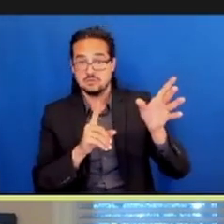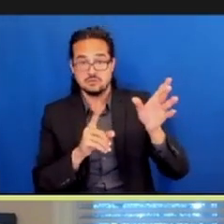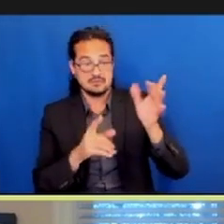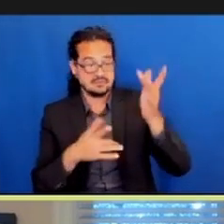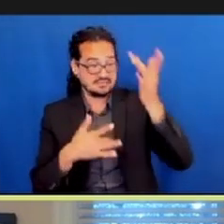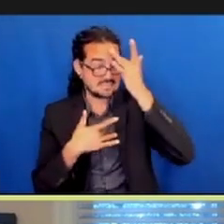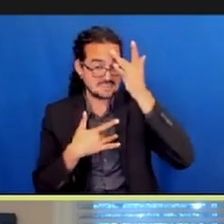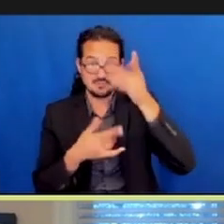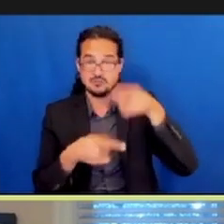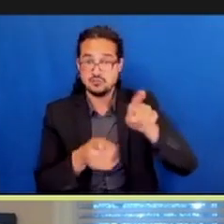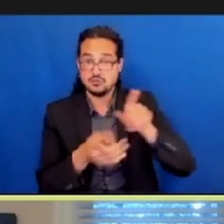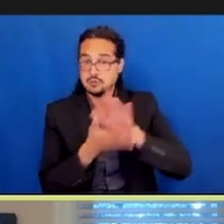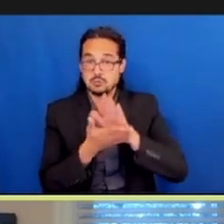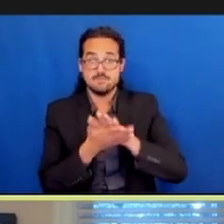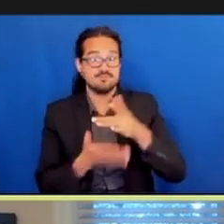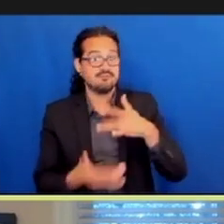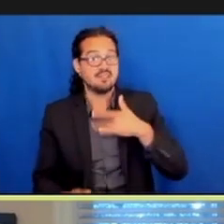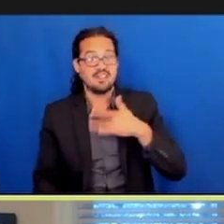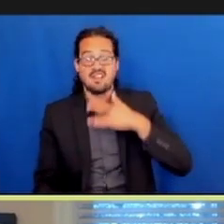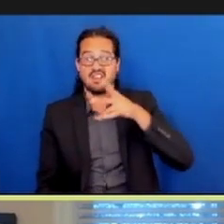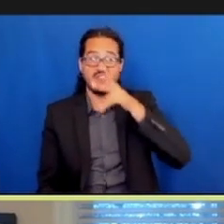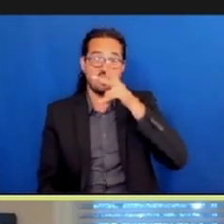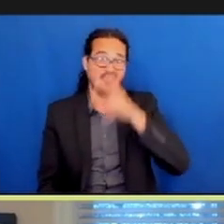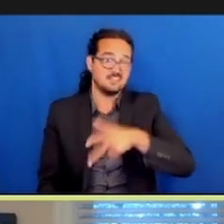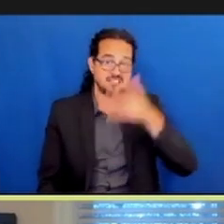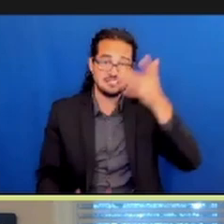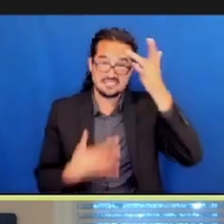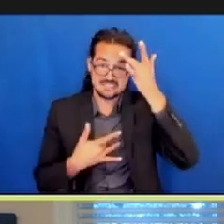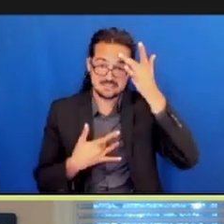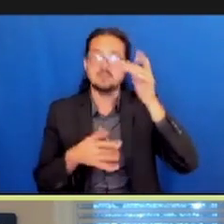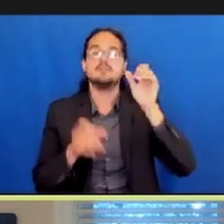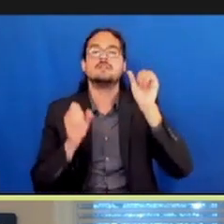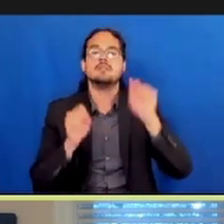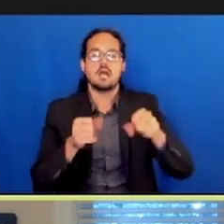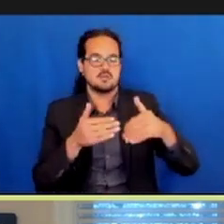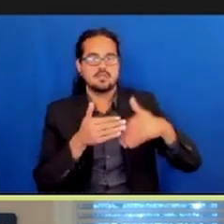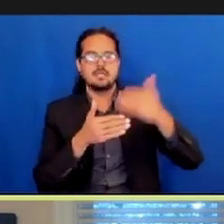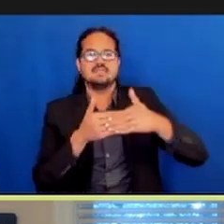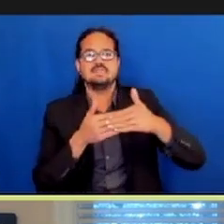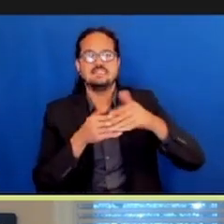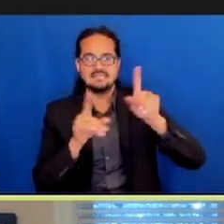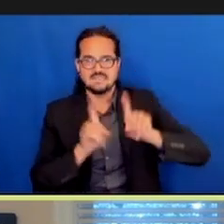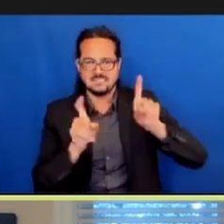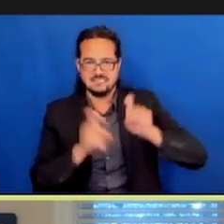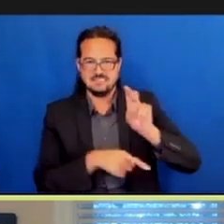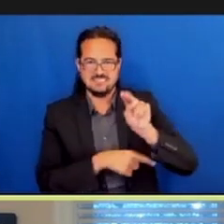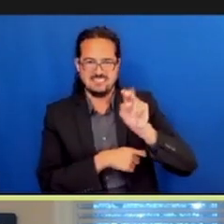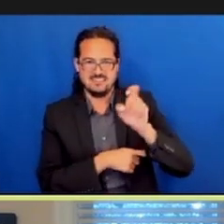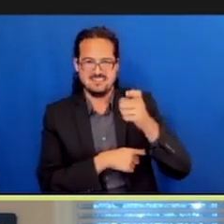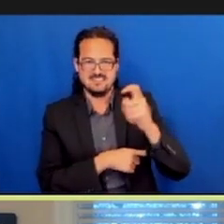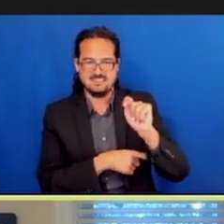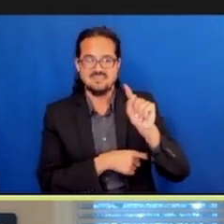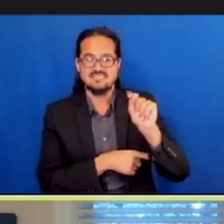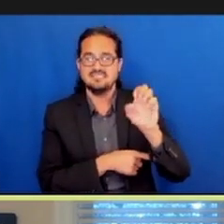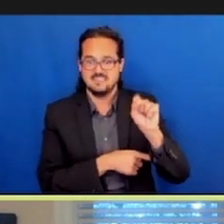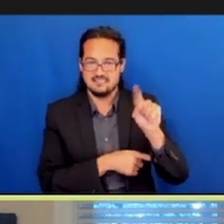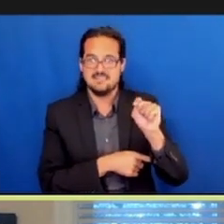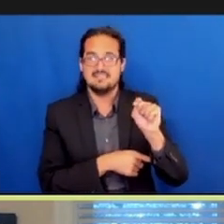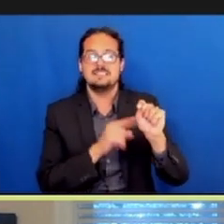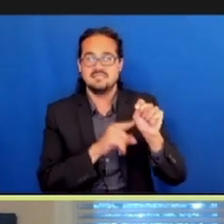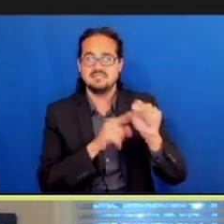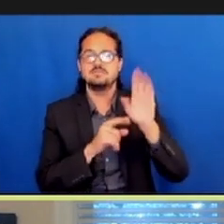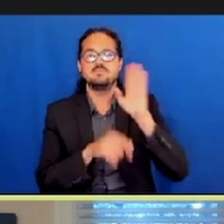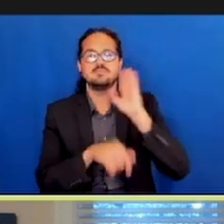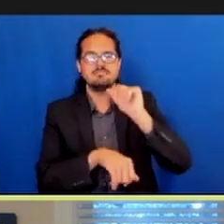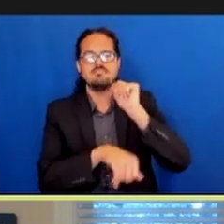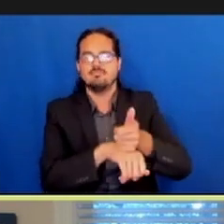access to Binax testing. So we'll be piloting that throughout the summer. And again, we are anticipating our masking guidance that all staff and students